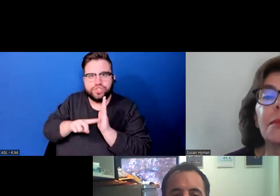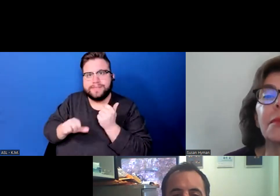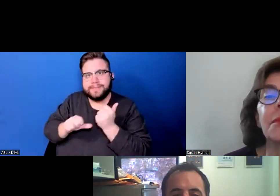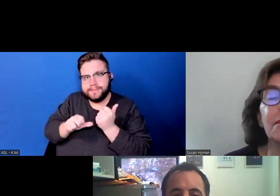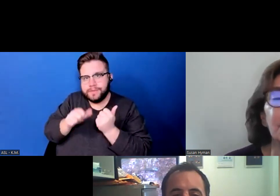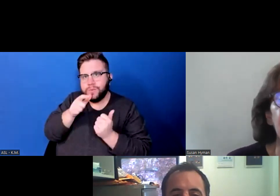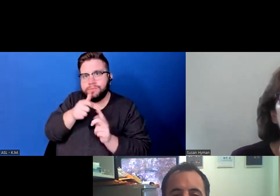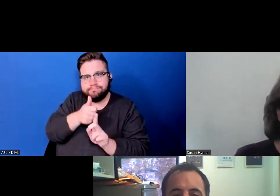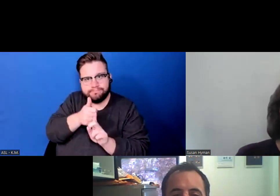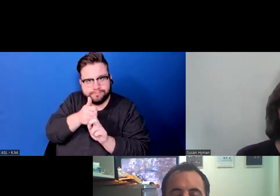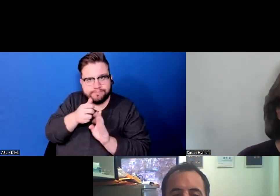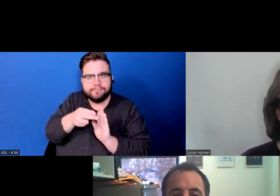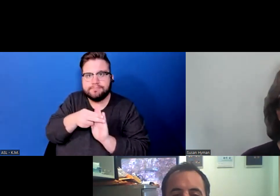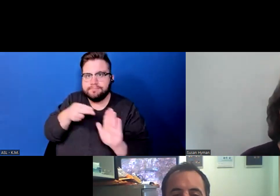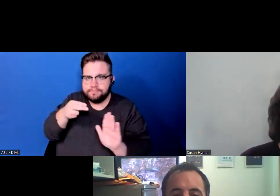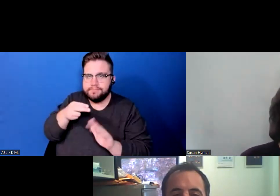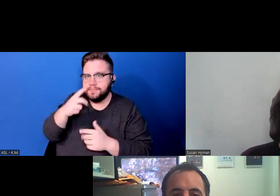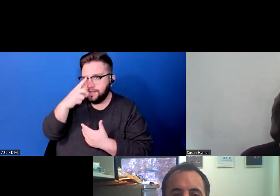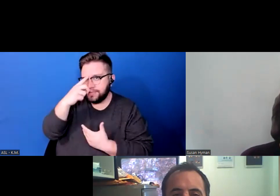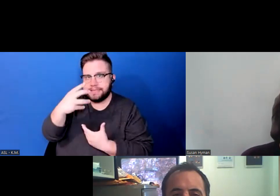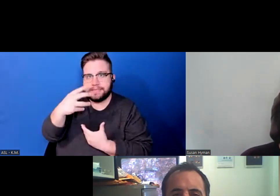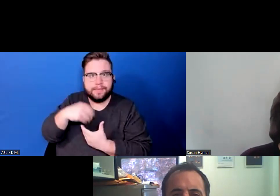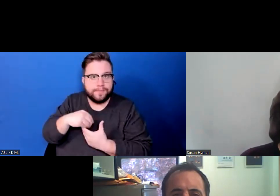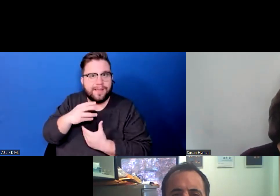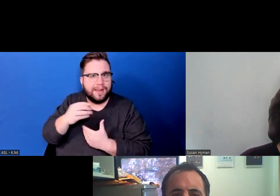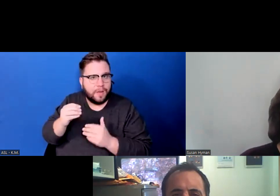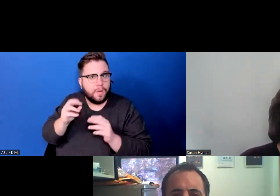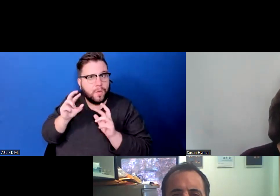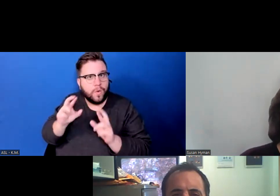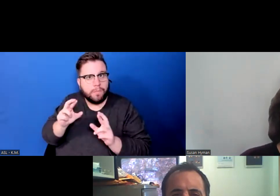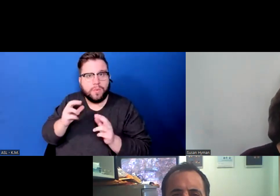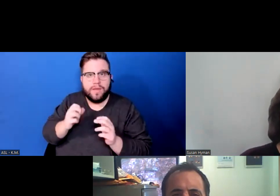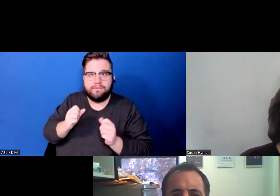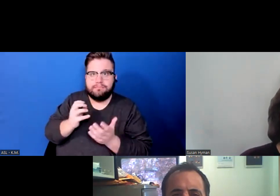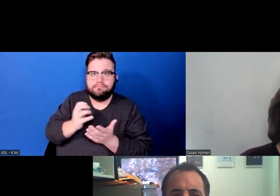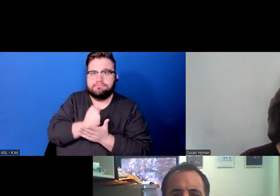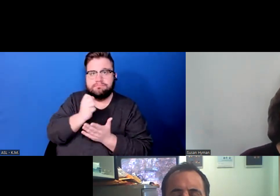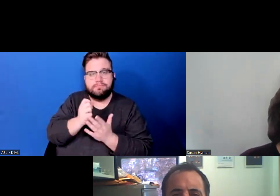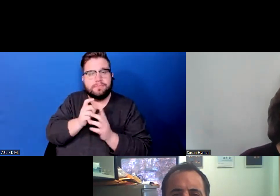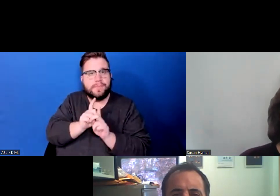autistic, and I hope to have the opportunity to mentor other autistic students as well.